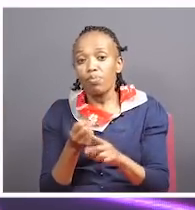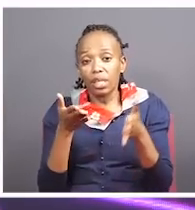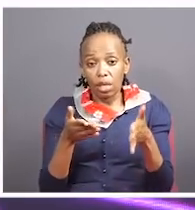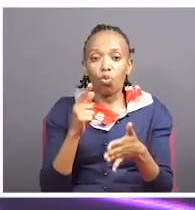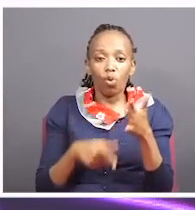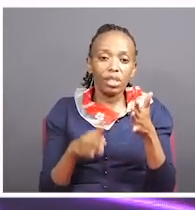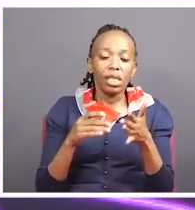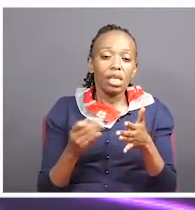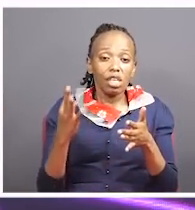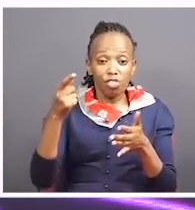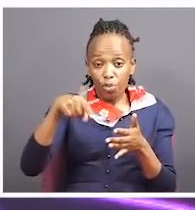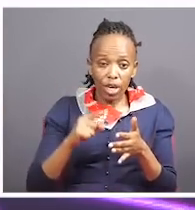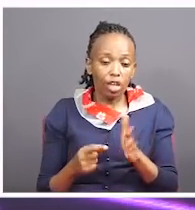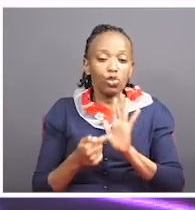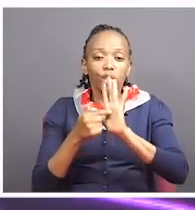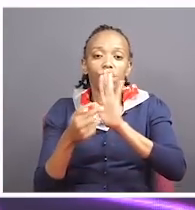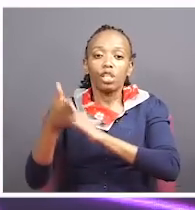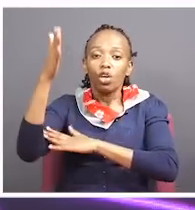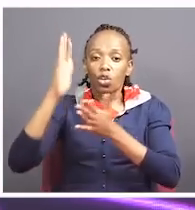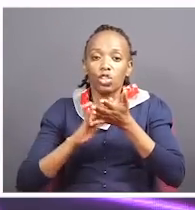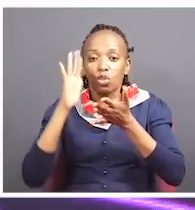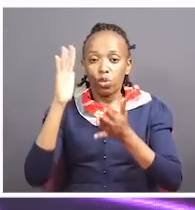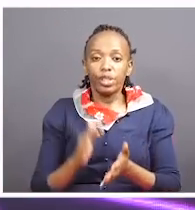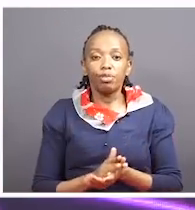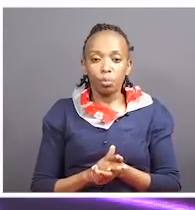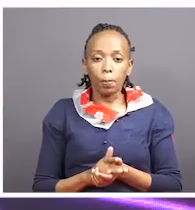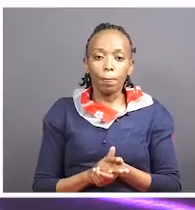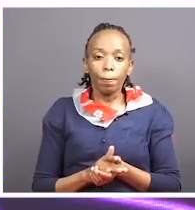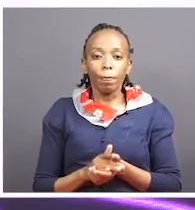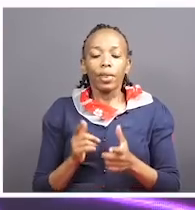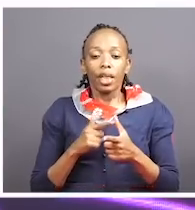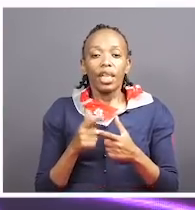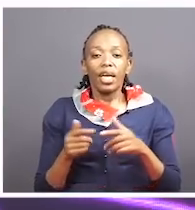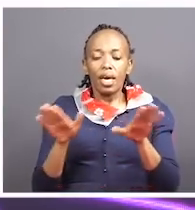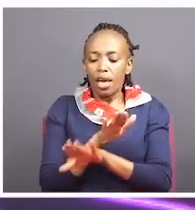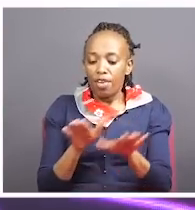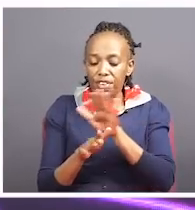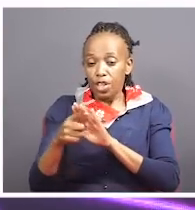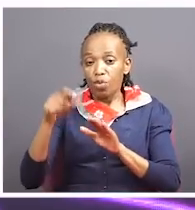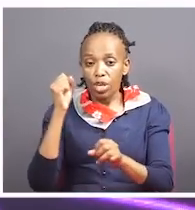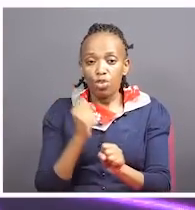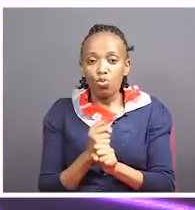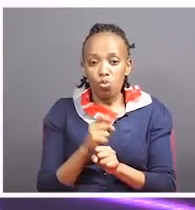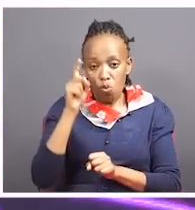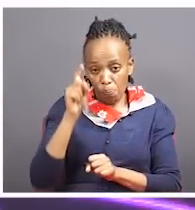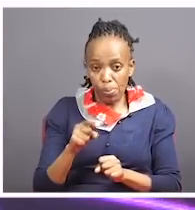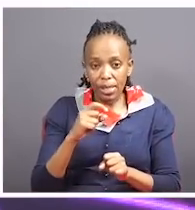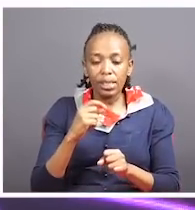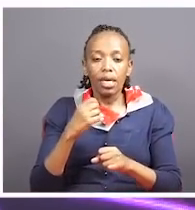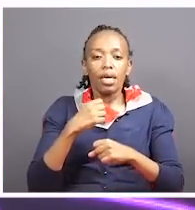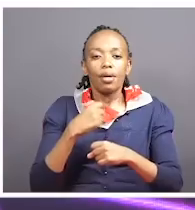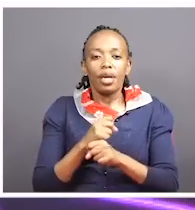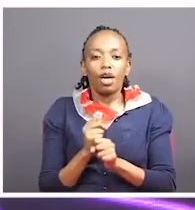implication, therefore, is that if we are to radiate God's glory, then everything we do must